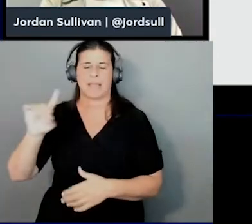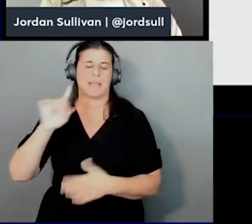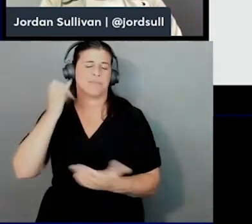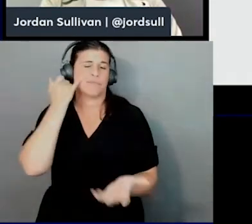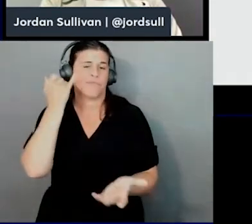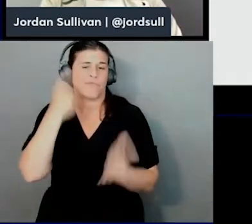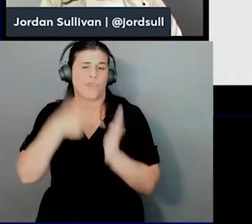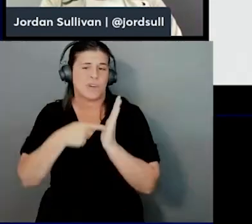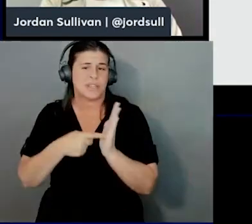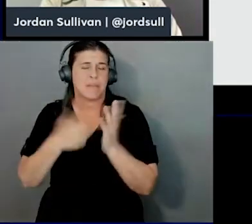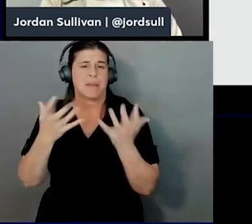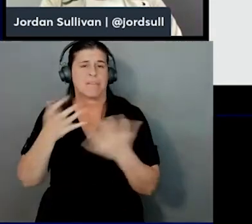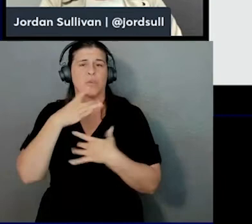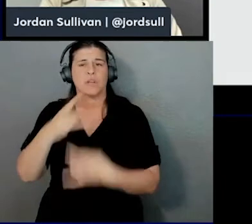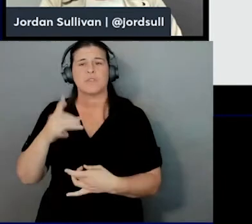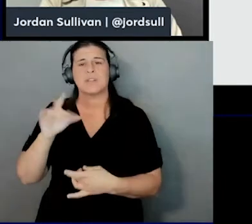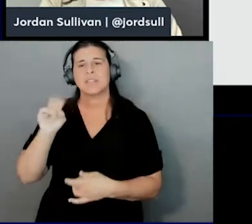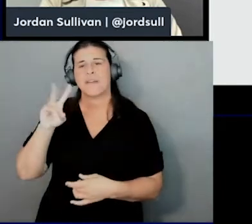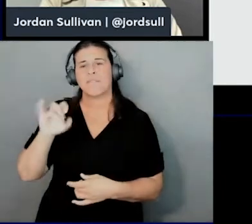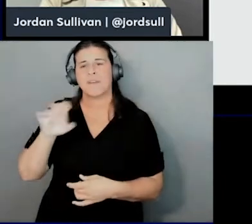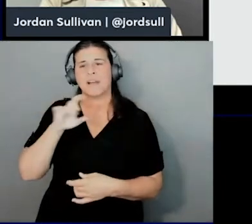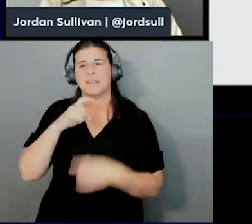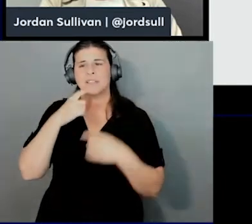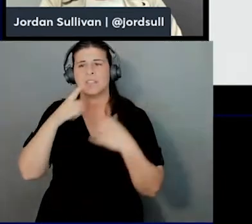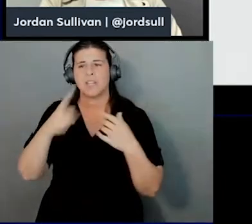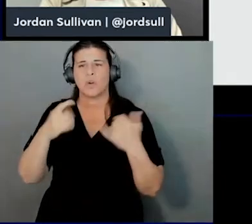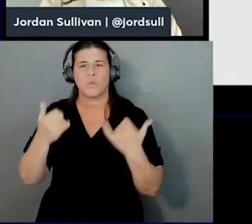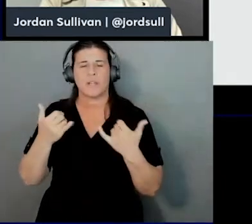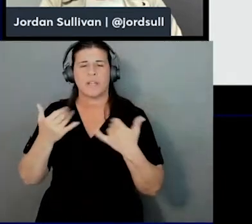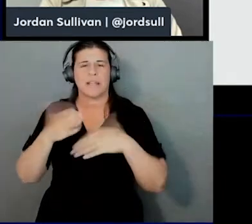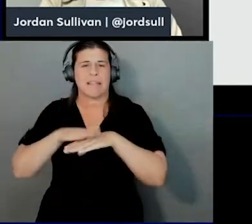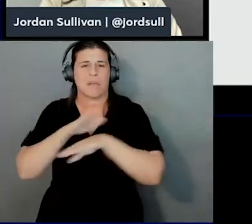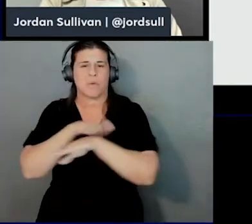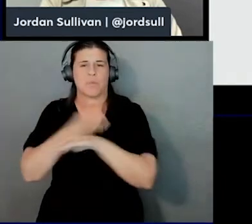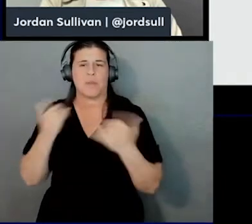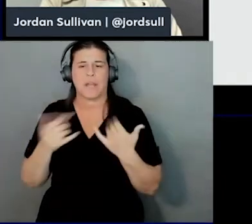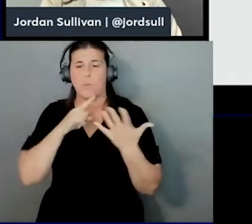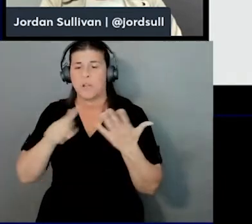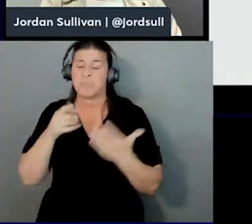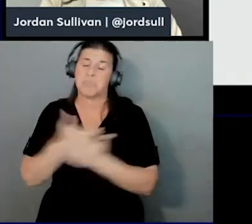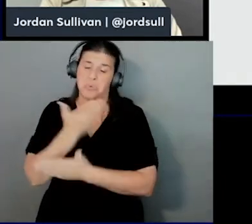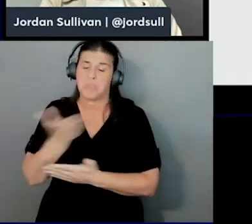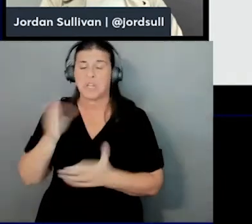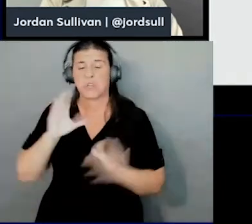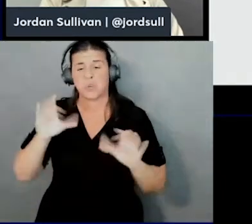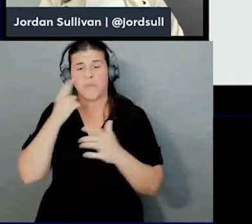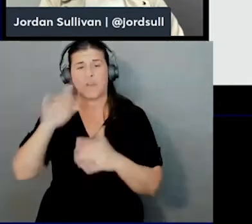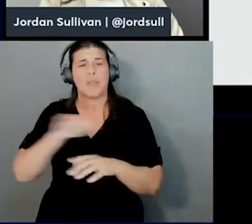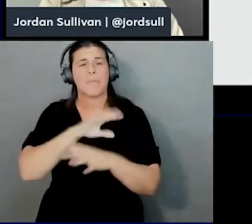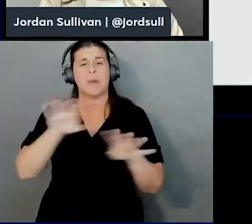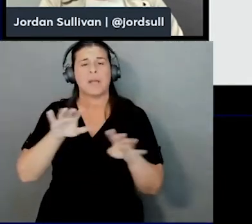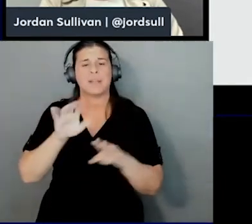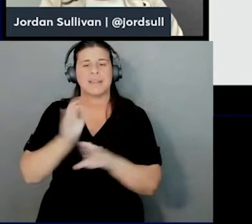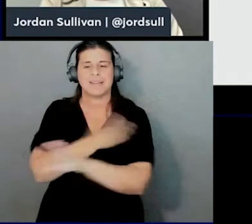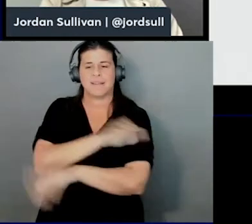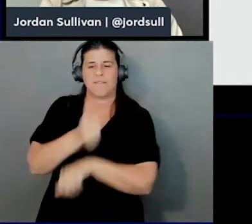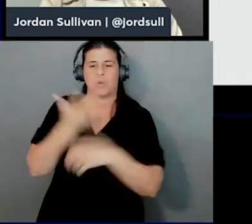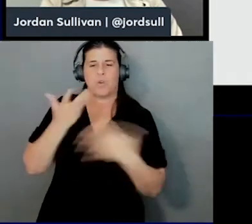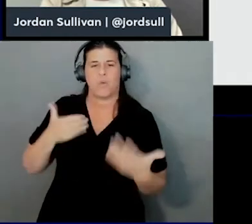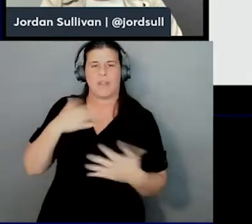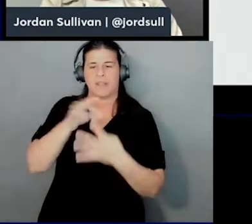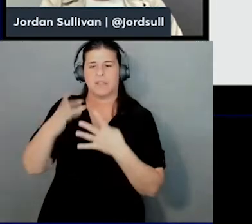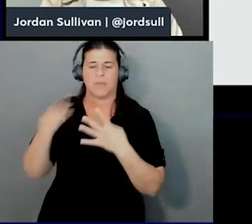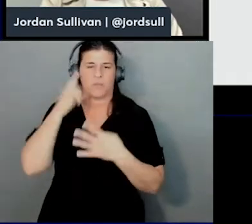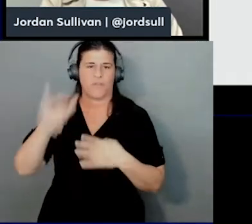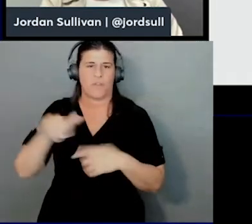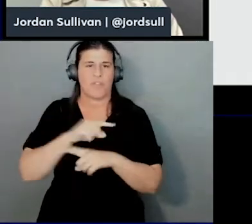in devices that are online right now, which is probably a good thing to do. And it's option by default, by the way. And the